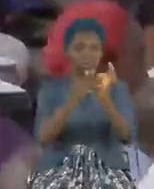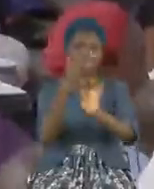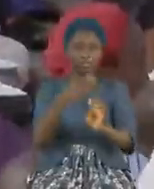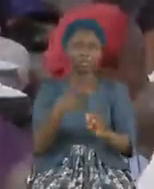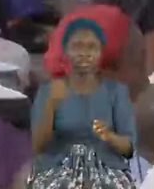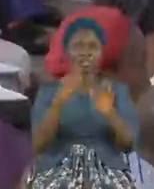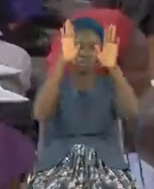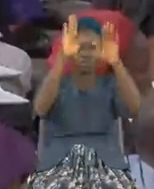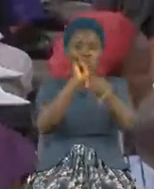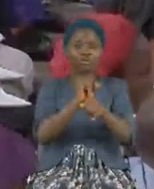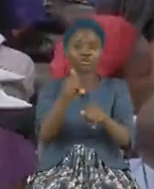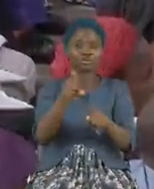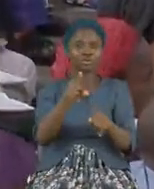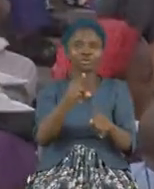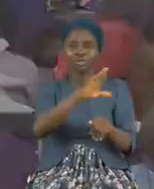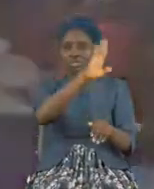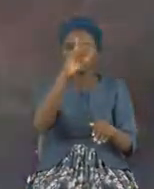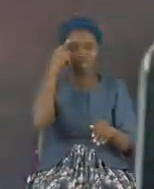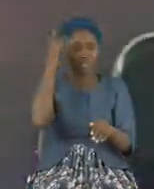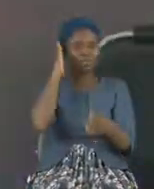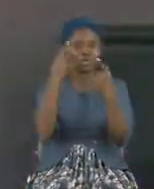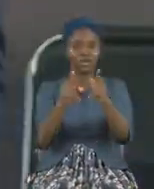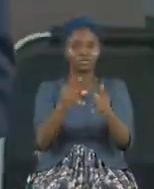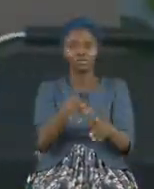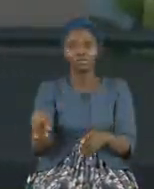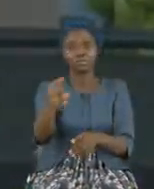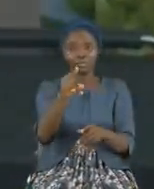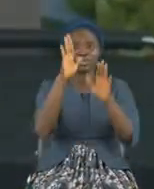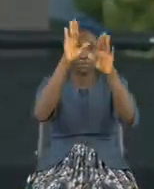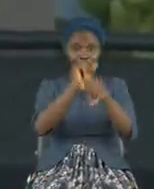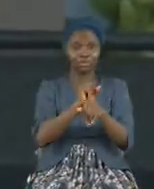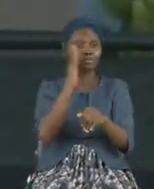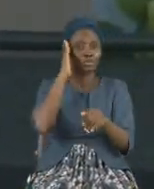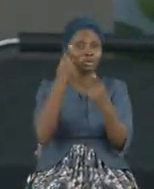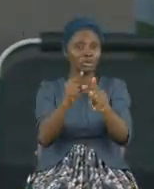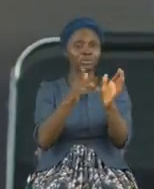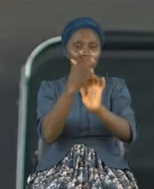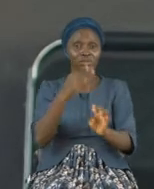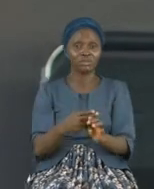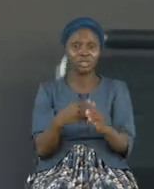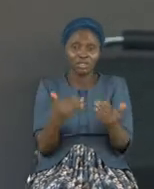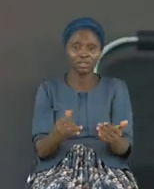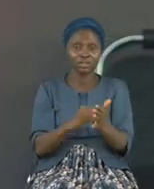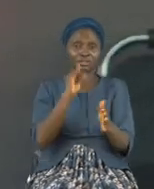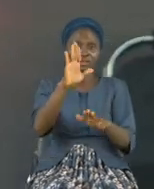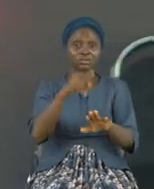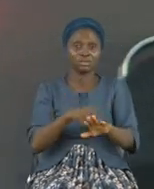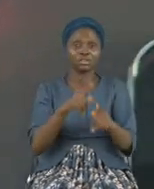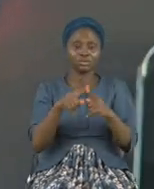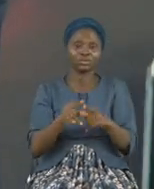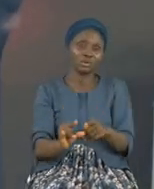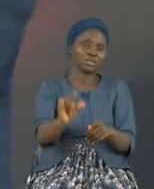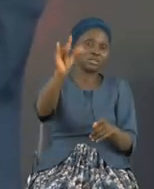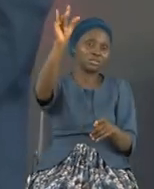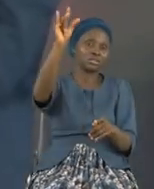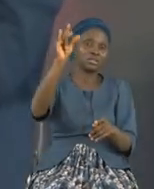those miracles will happen. Now it's your time to accept